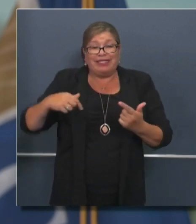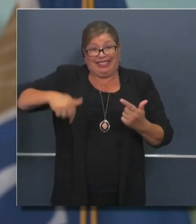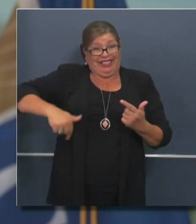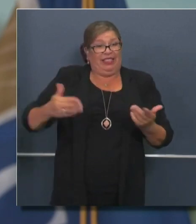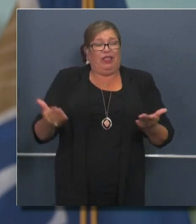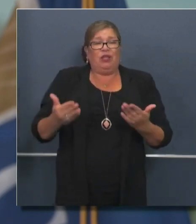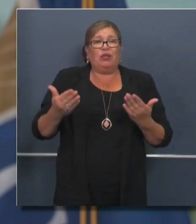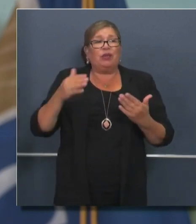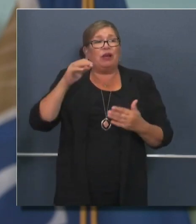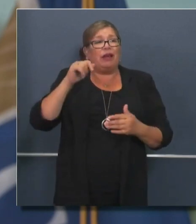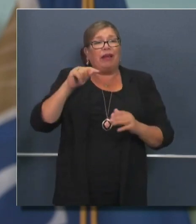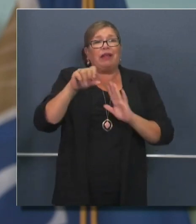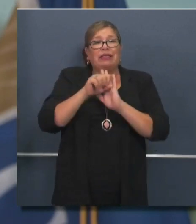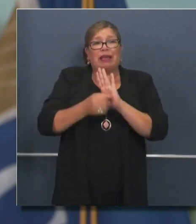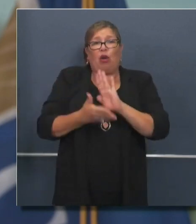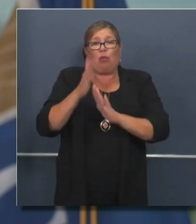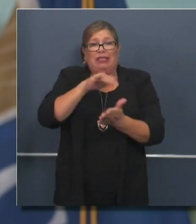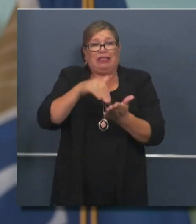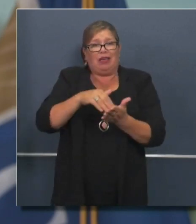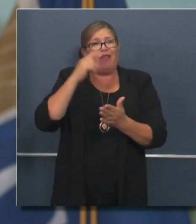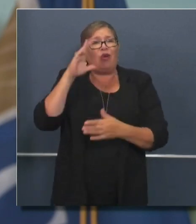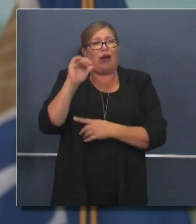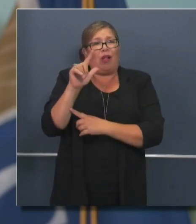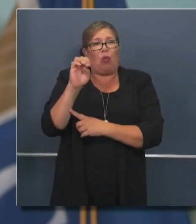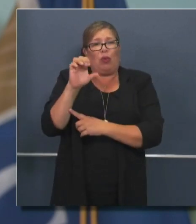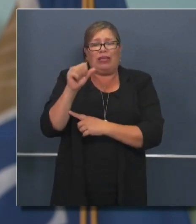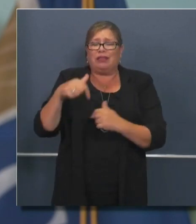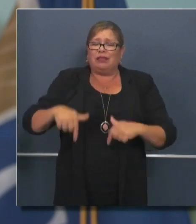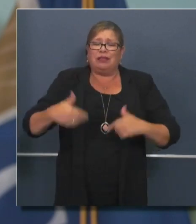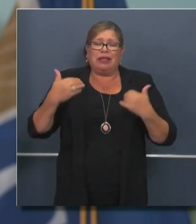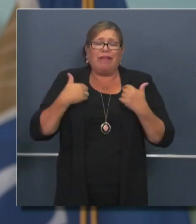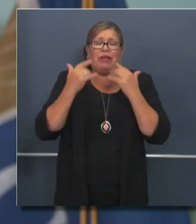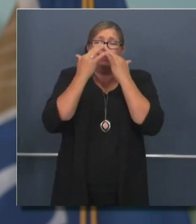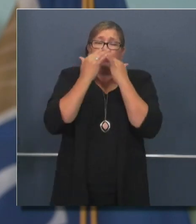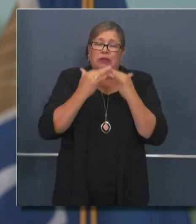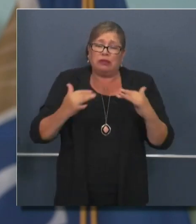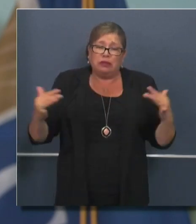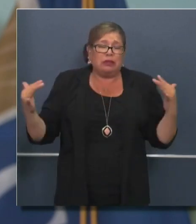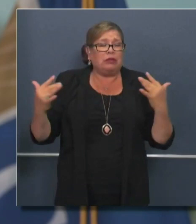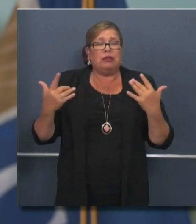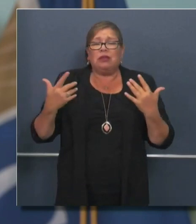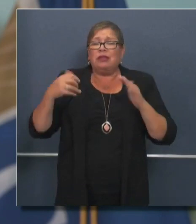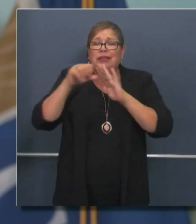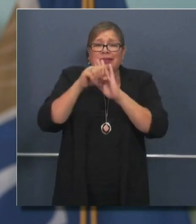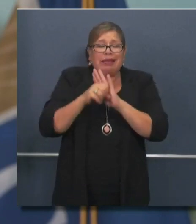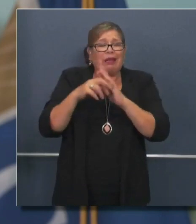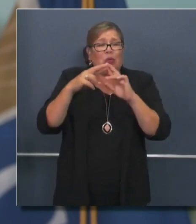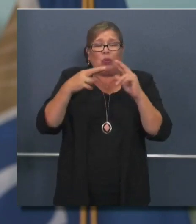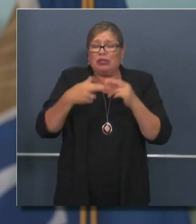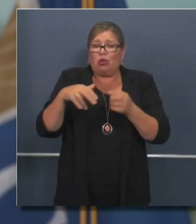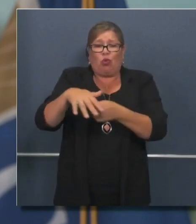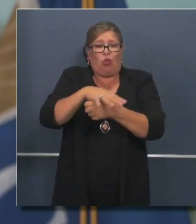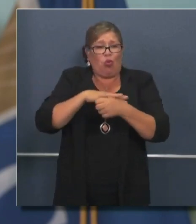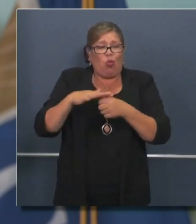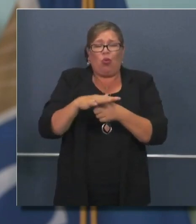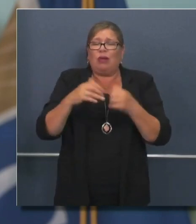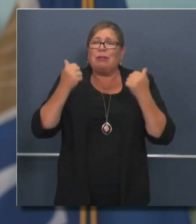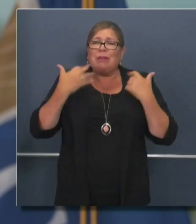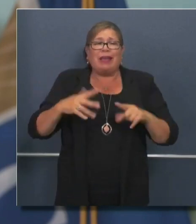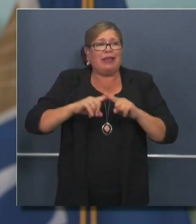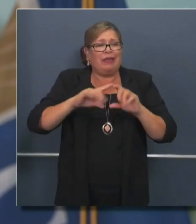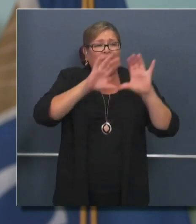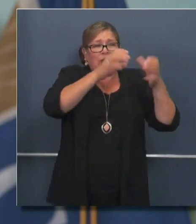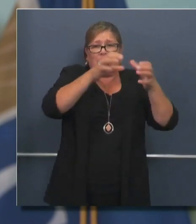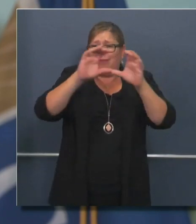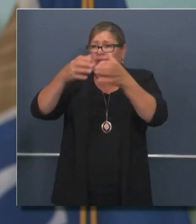diversity of the state, federal, local, and regional family. So they're all here in task forces,